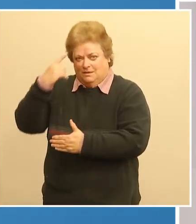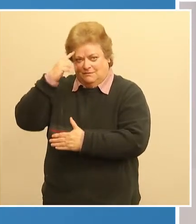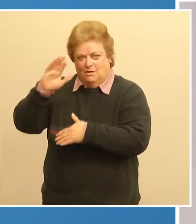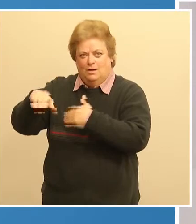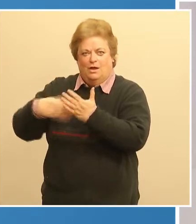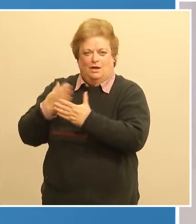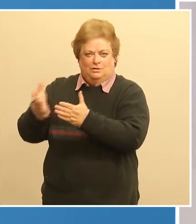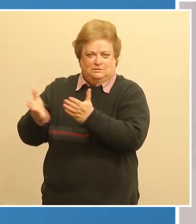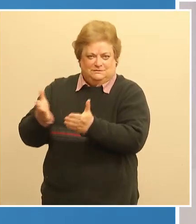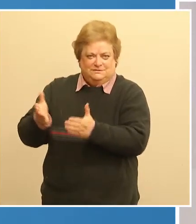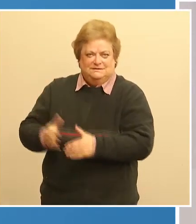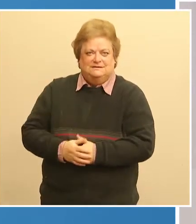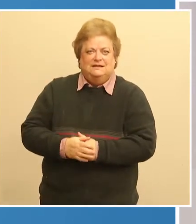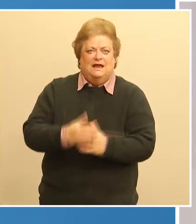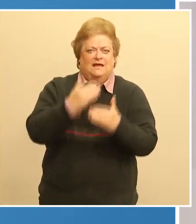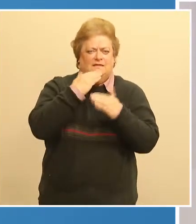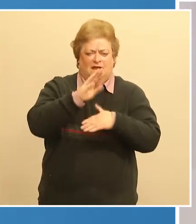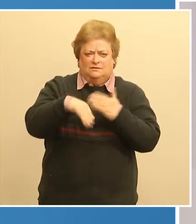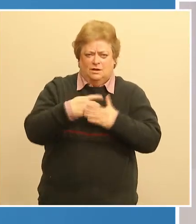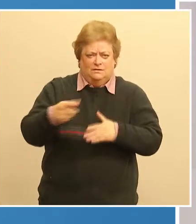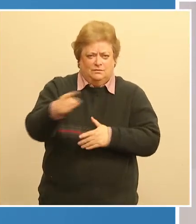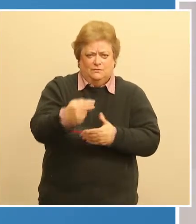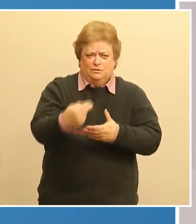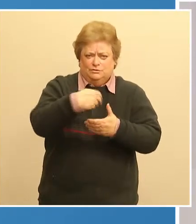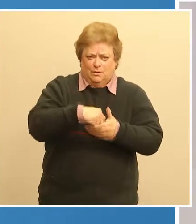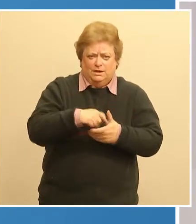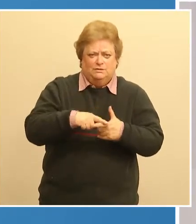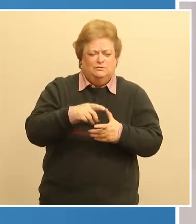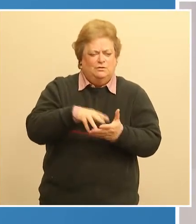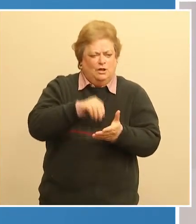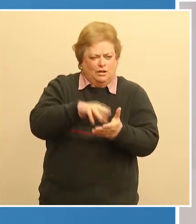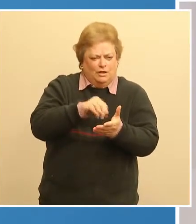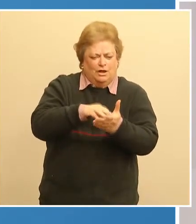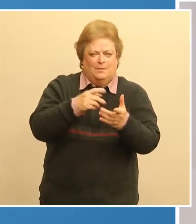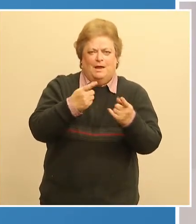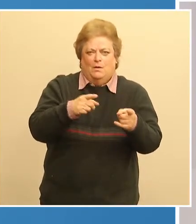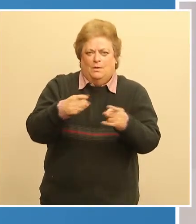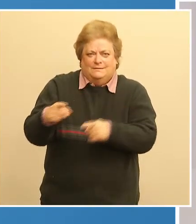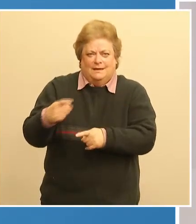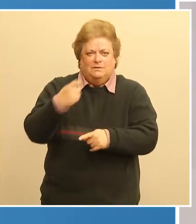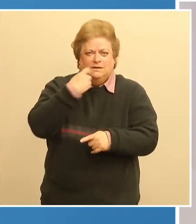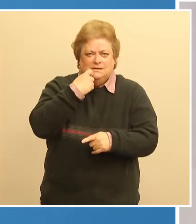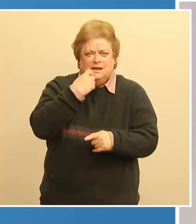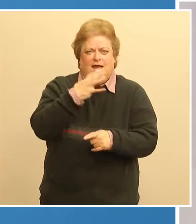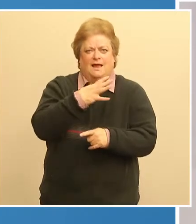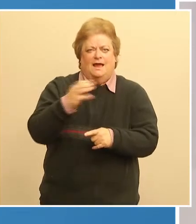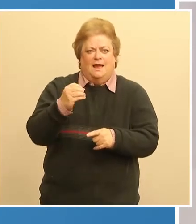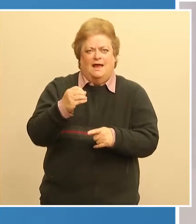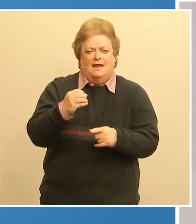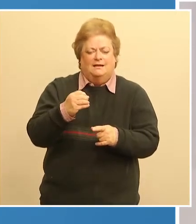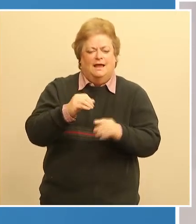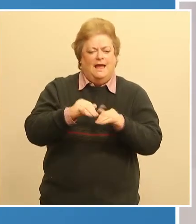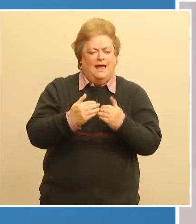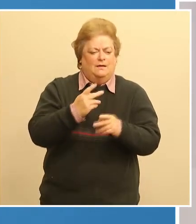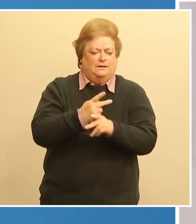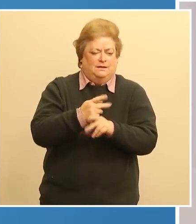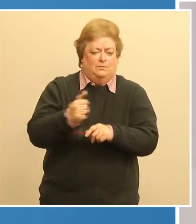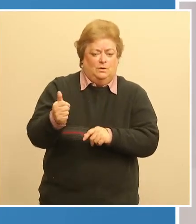your services. And thank you to all of you for tuning in to learn more about the latest local developments and how to keep yourself and your loved ones